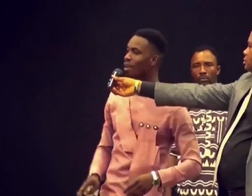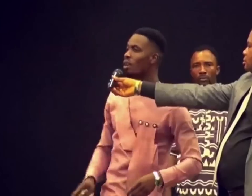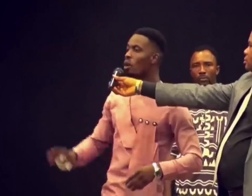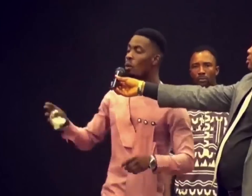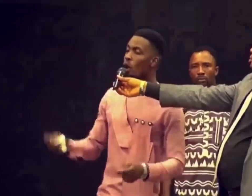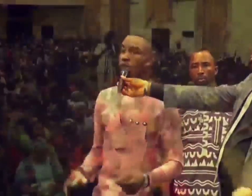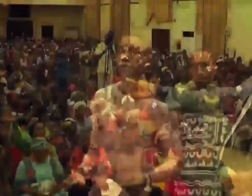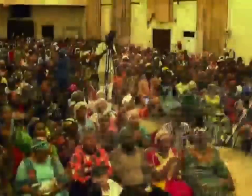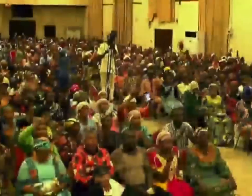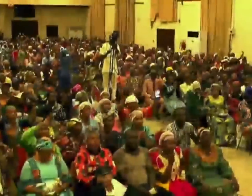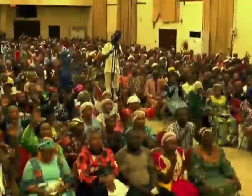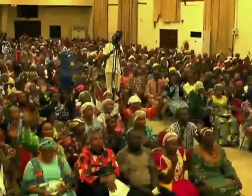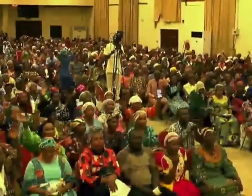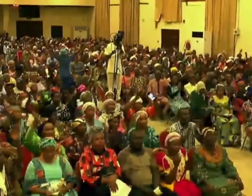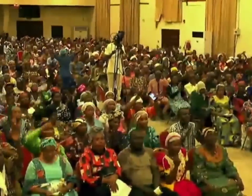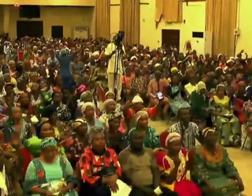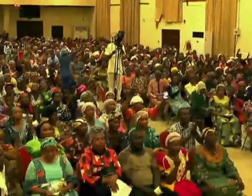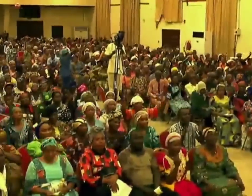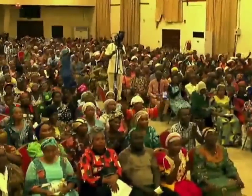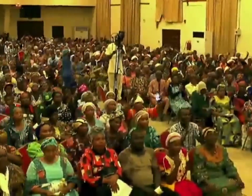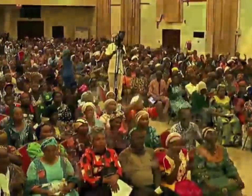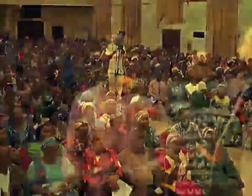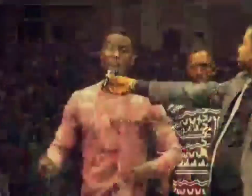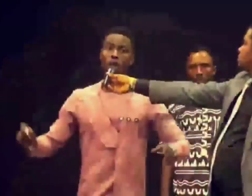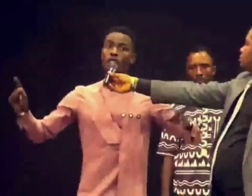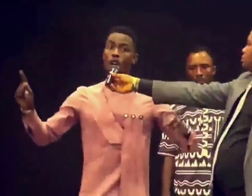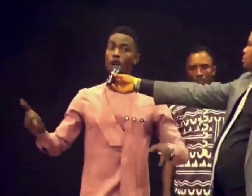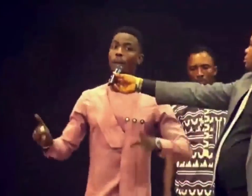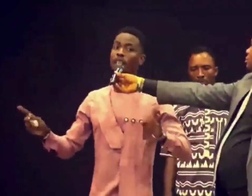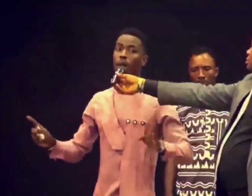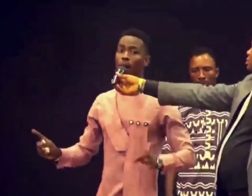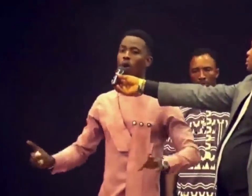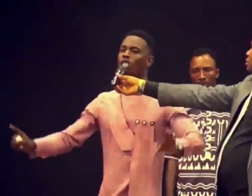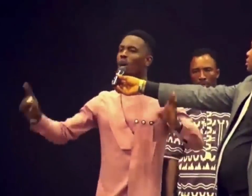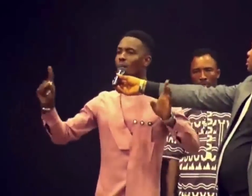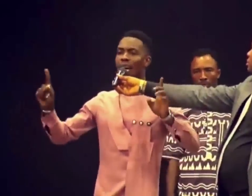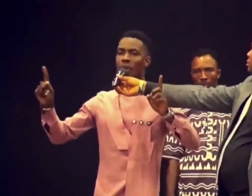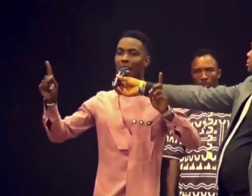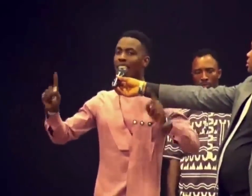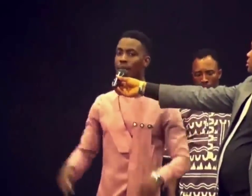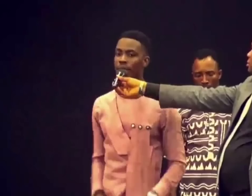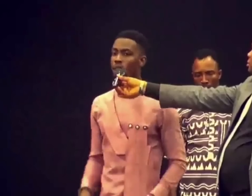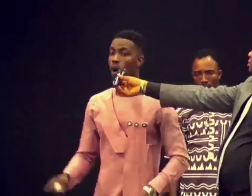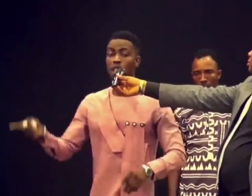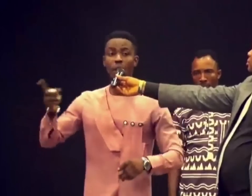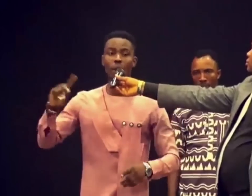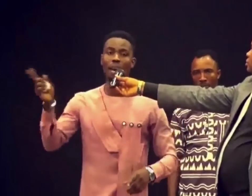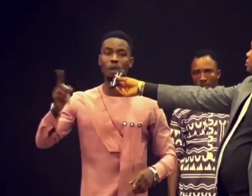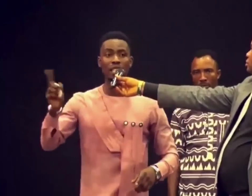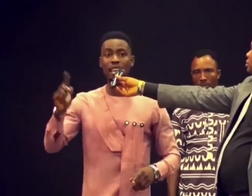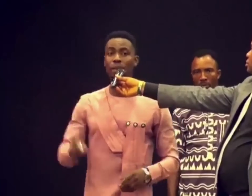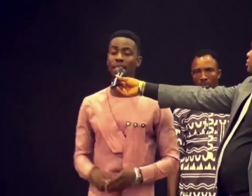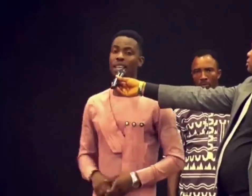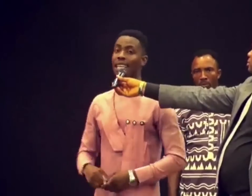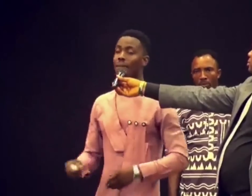laye o ti ku eri mi ku o eri mi ku ah daddy olohun se olohun baba se bi oba o je wa agbara nu aye mi o je wa agbara lori